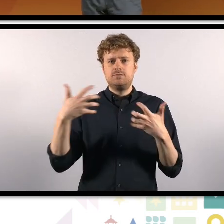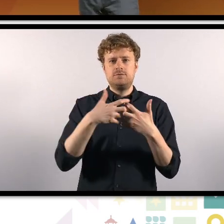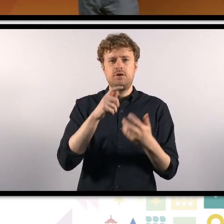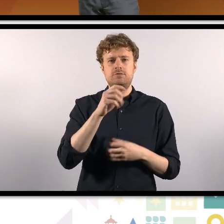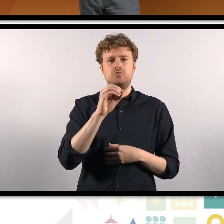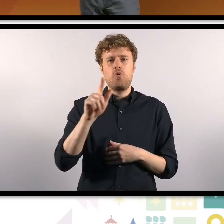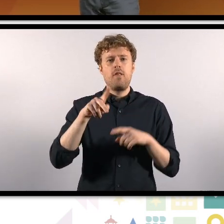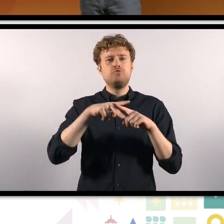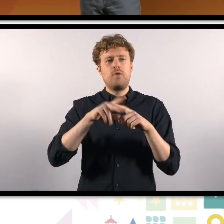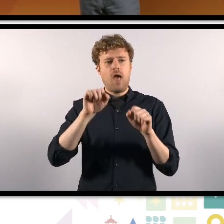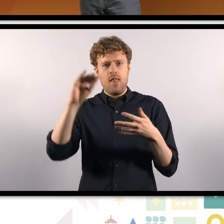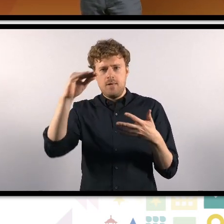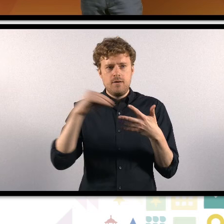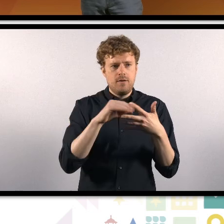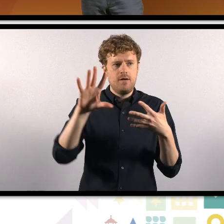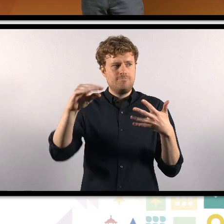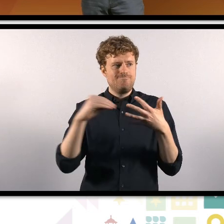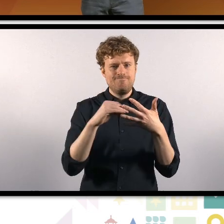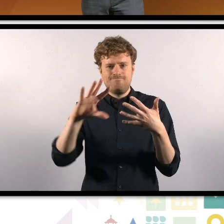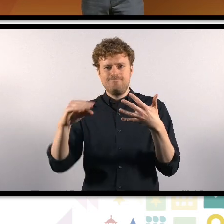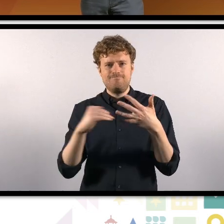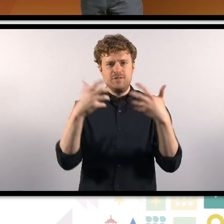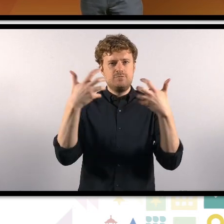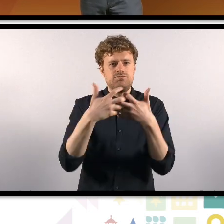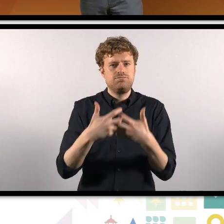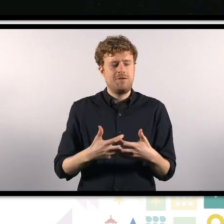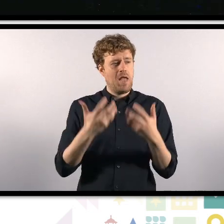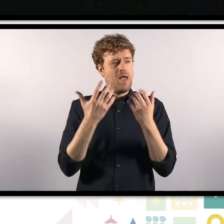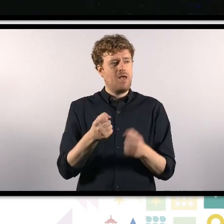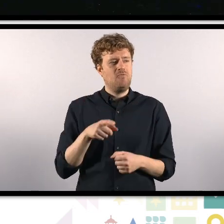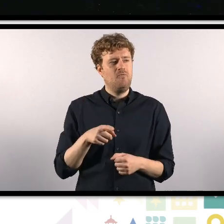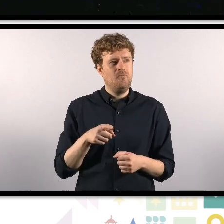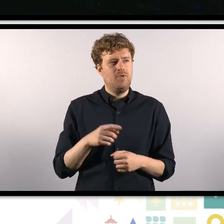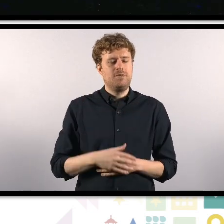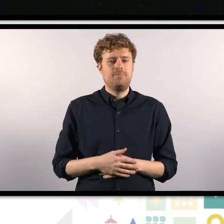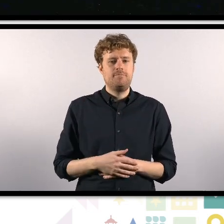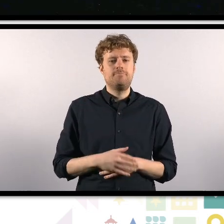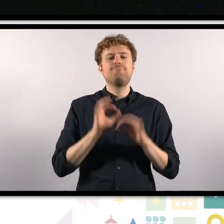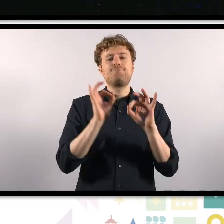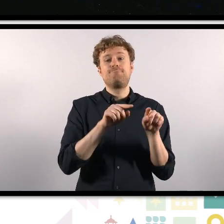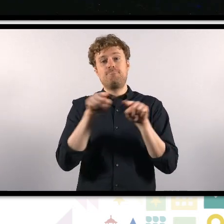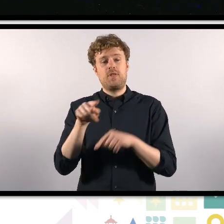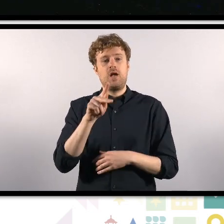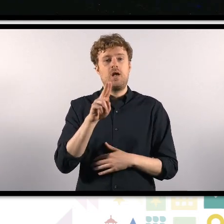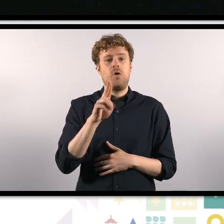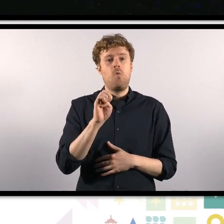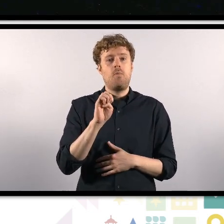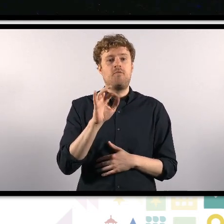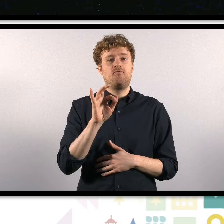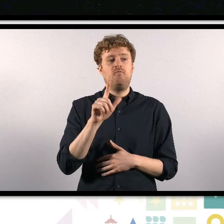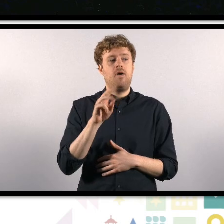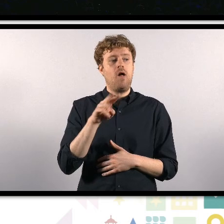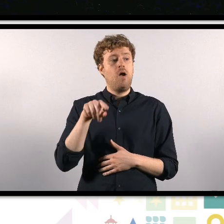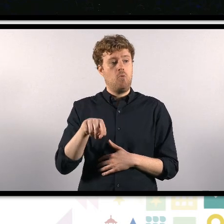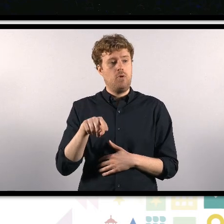with Kubeflow, best practices, putting that all together for the implementation, it's already got that ML